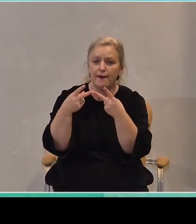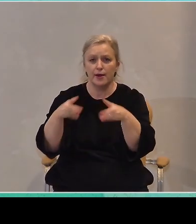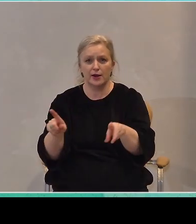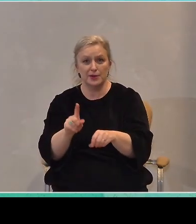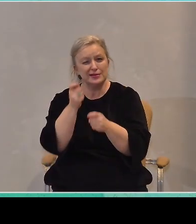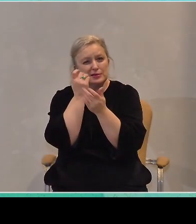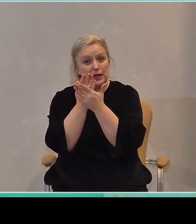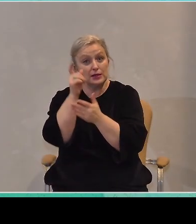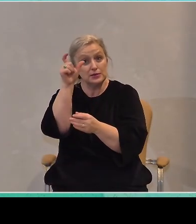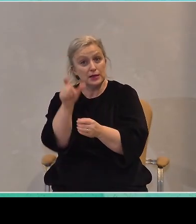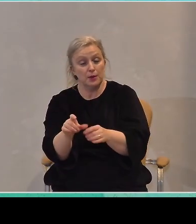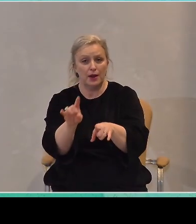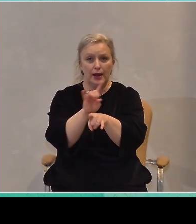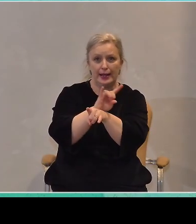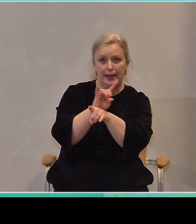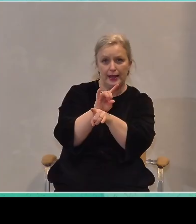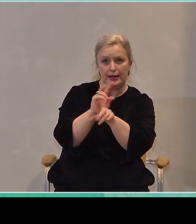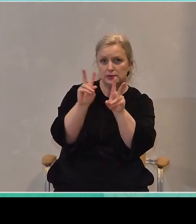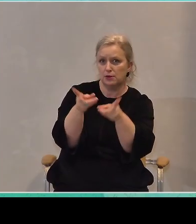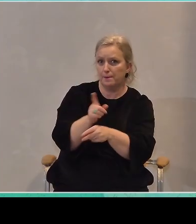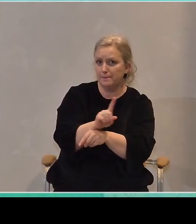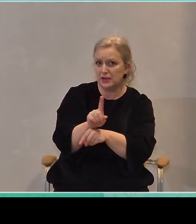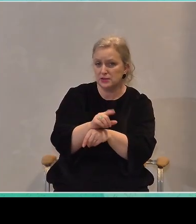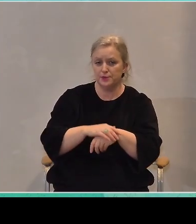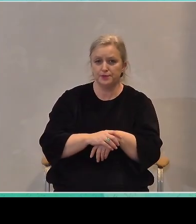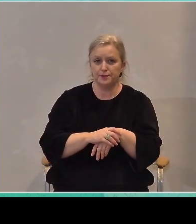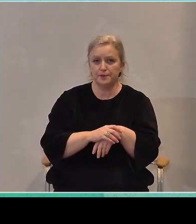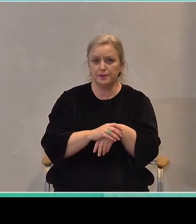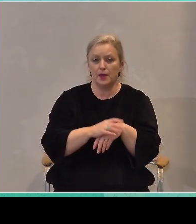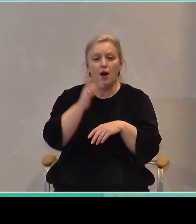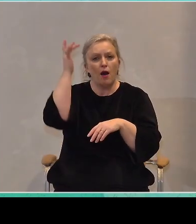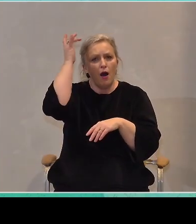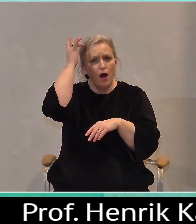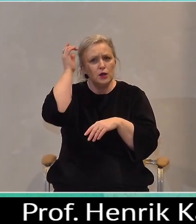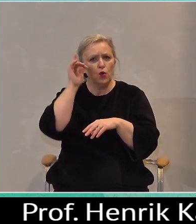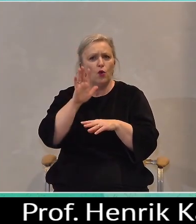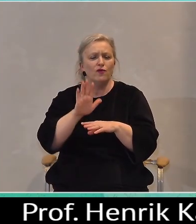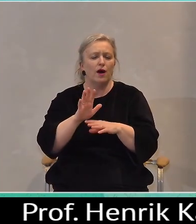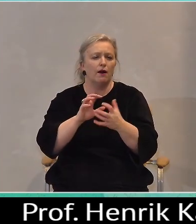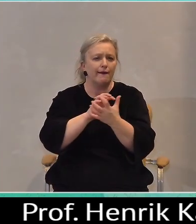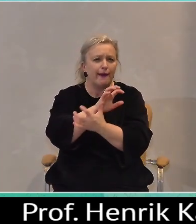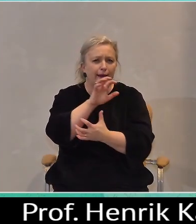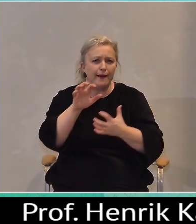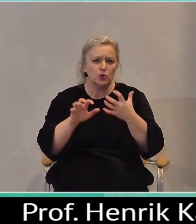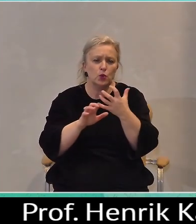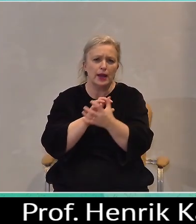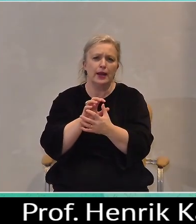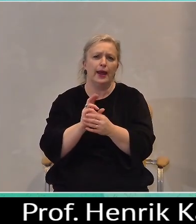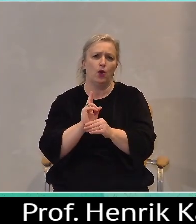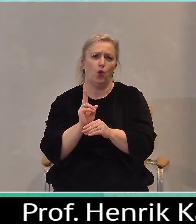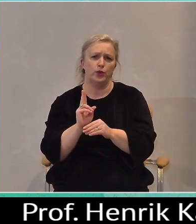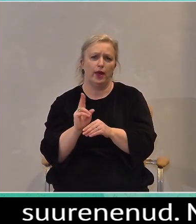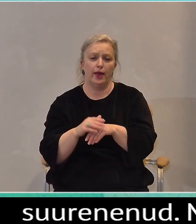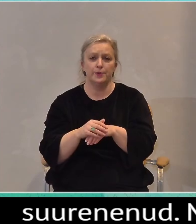about the differences and similarities in different mammals' cerebellums. let's say, between a human and a